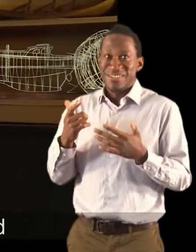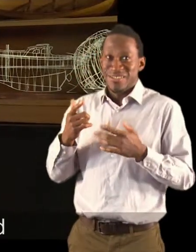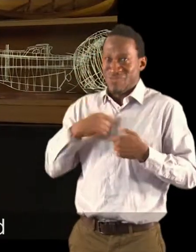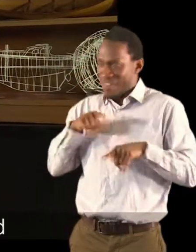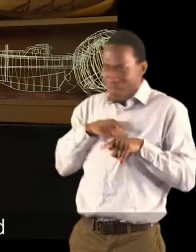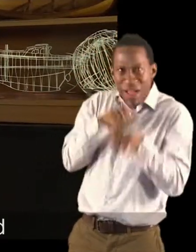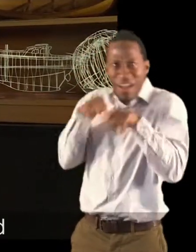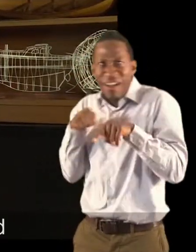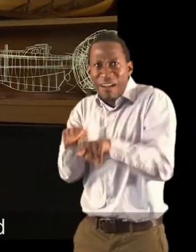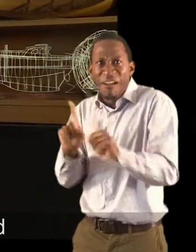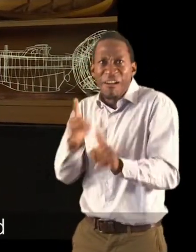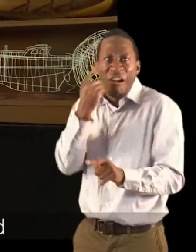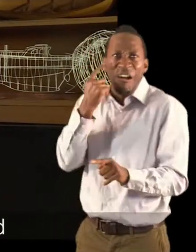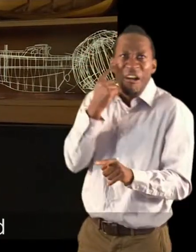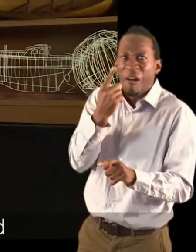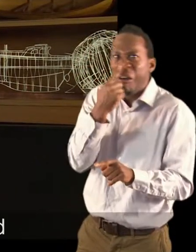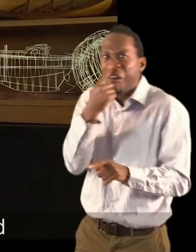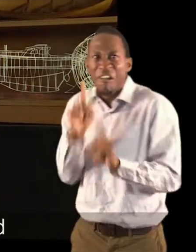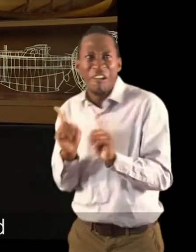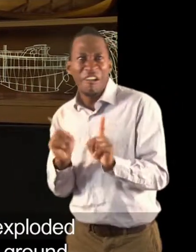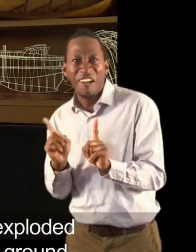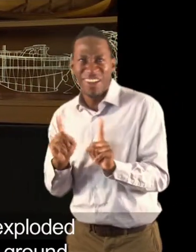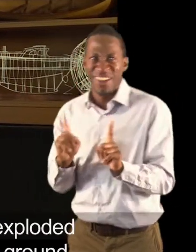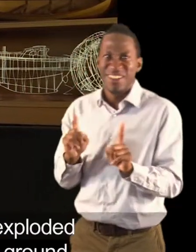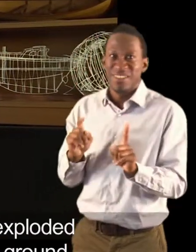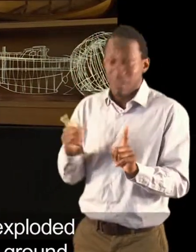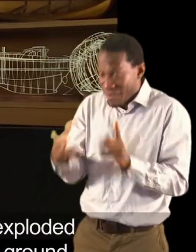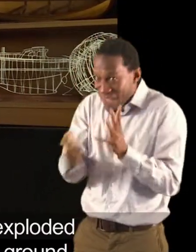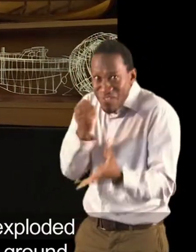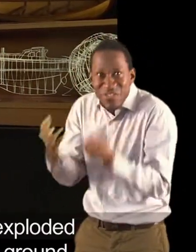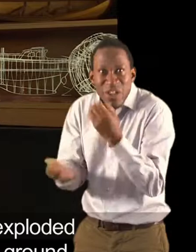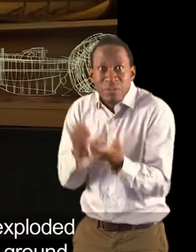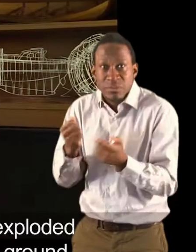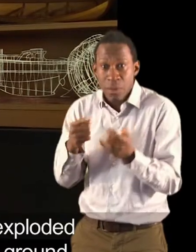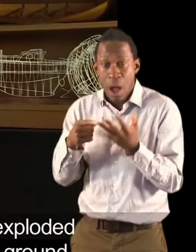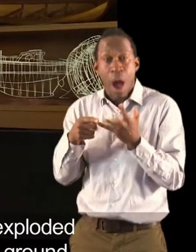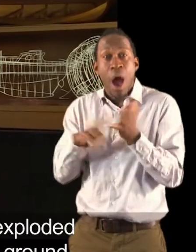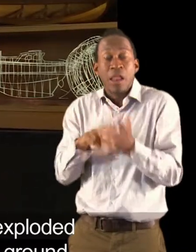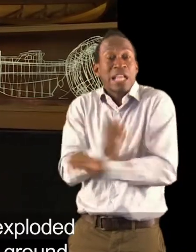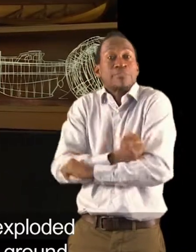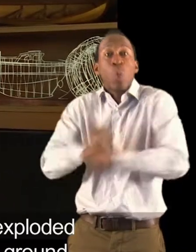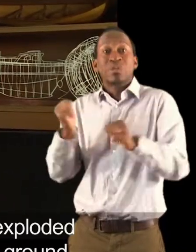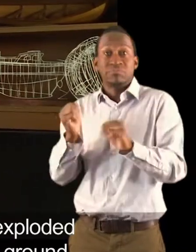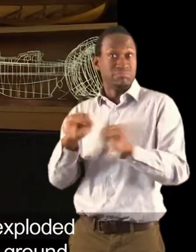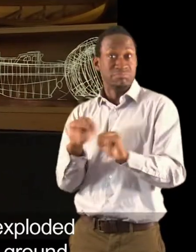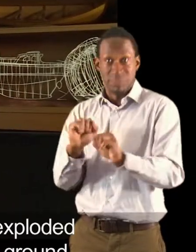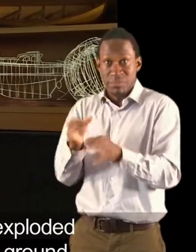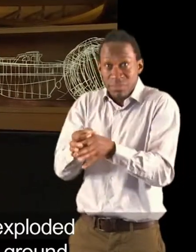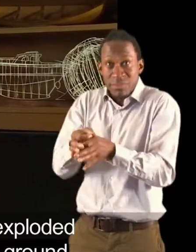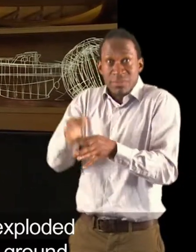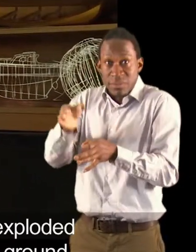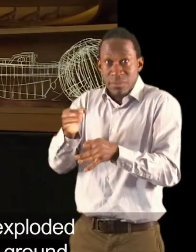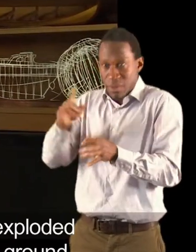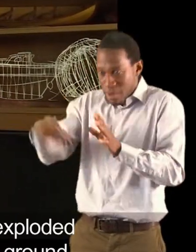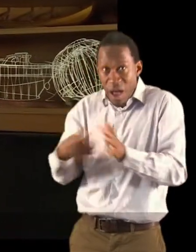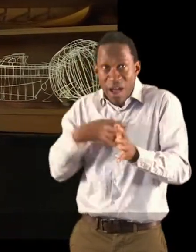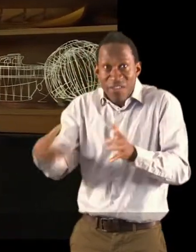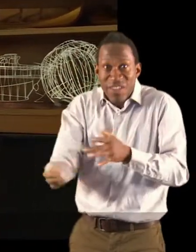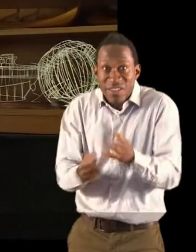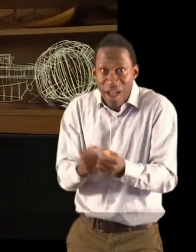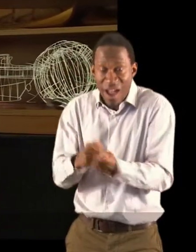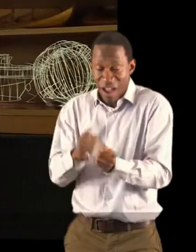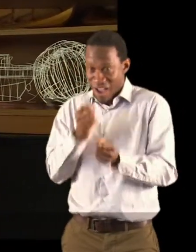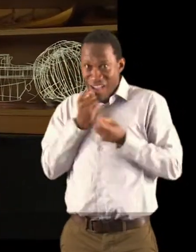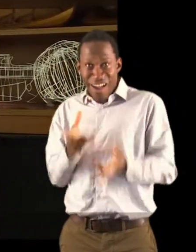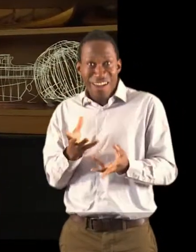And so we followed all these tracks up, and we found all these unexploded cannon shells buried in the ground. It